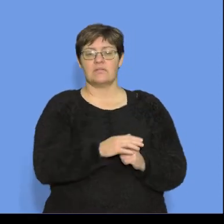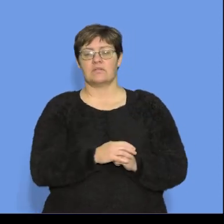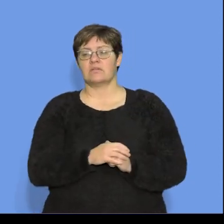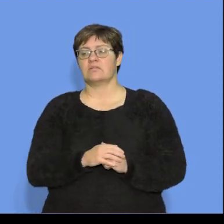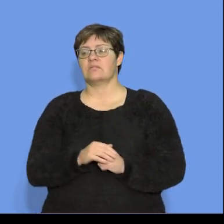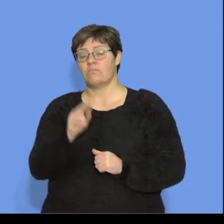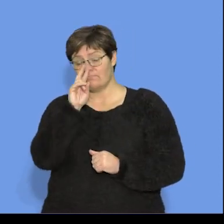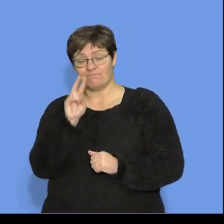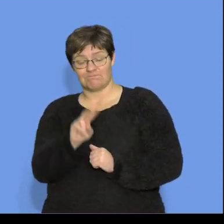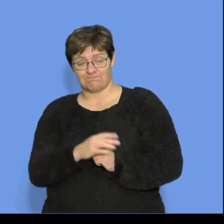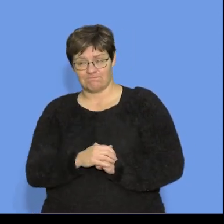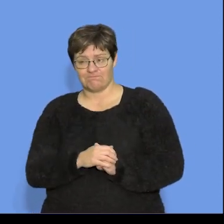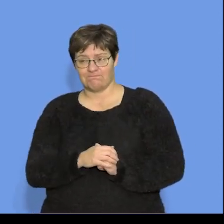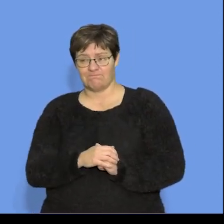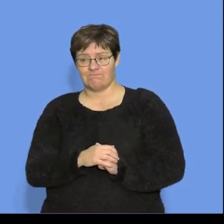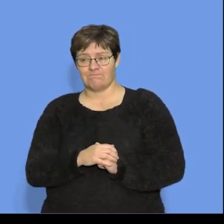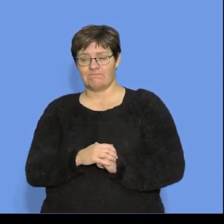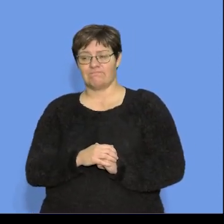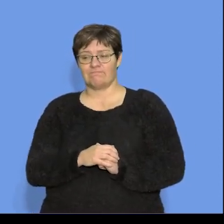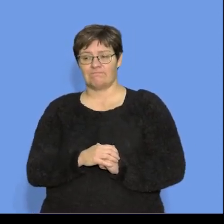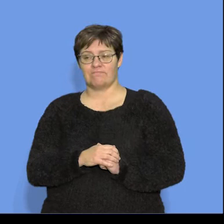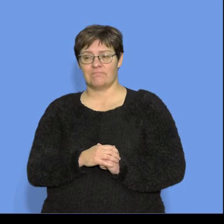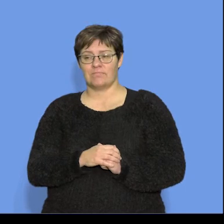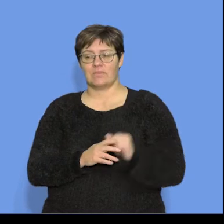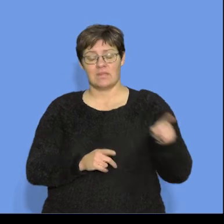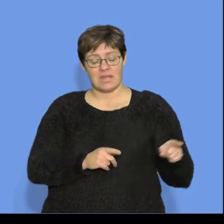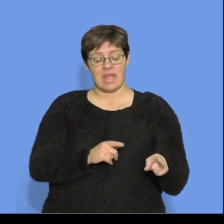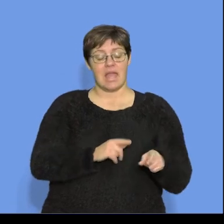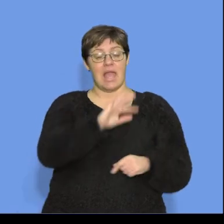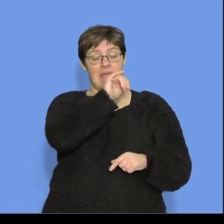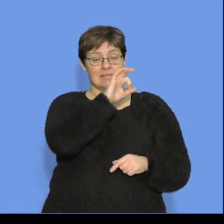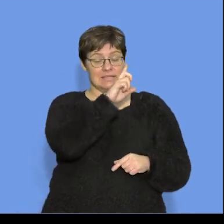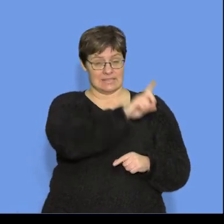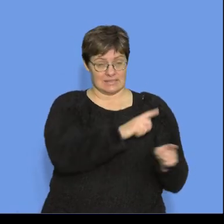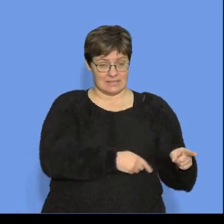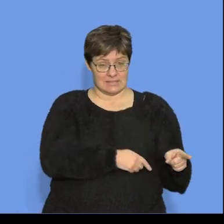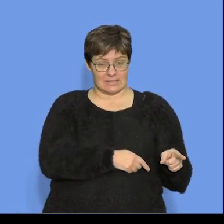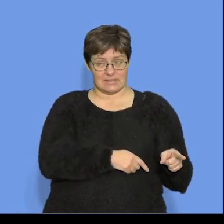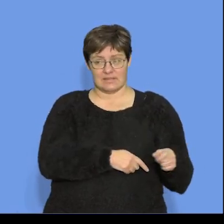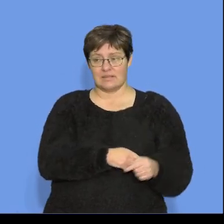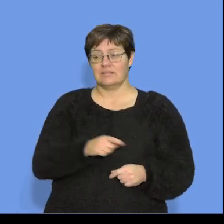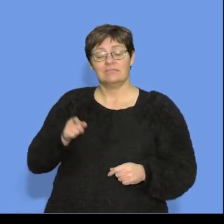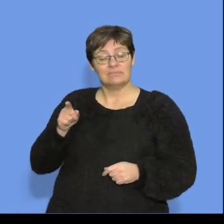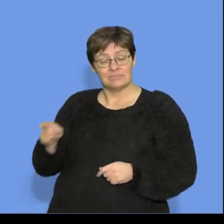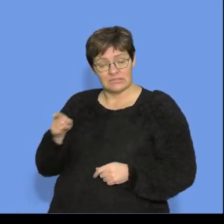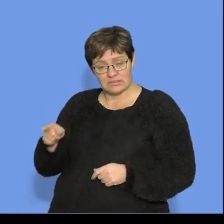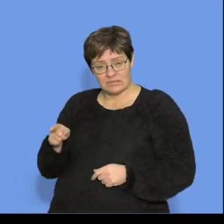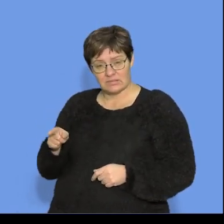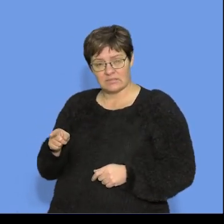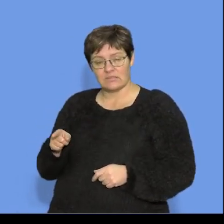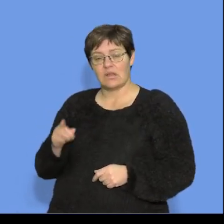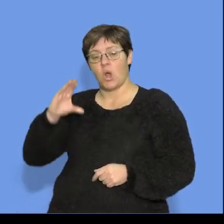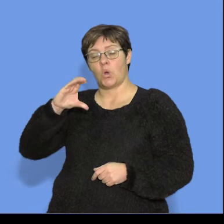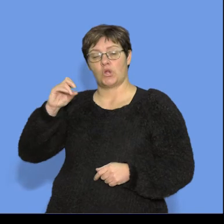we're going to see that we've got, this is the acid, and that is the